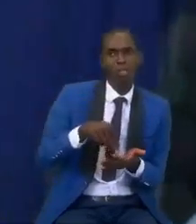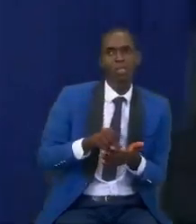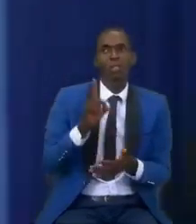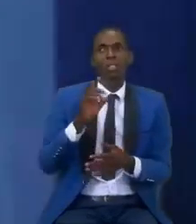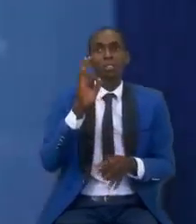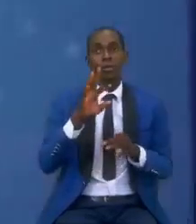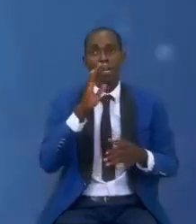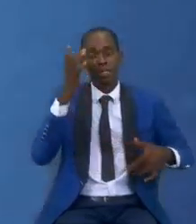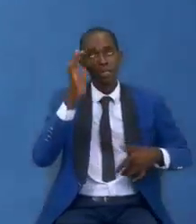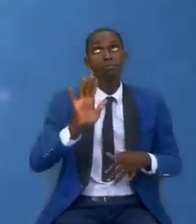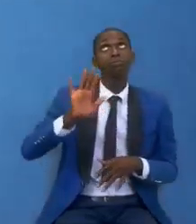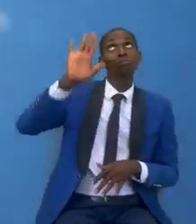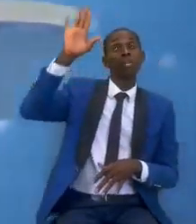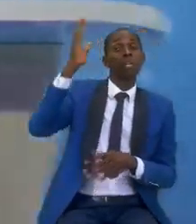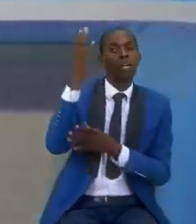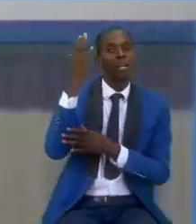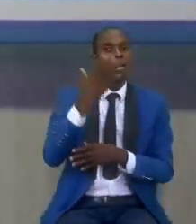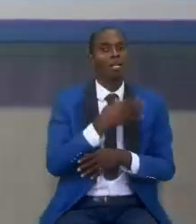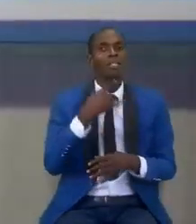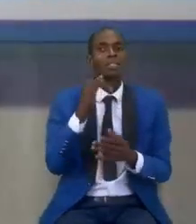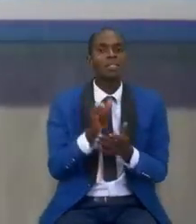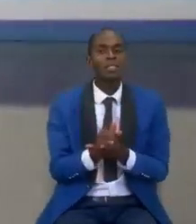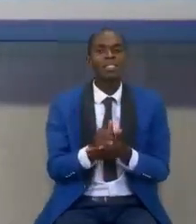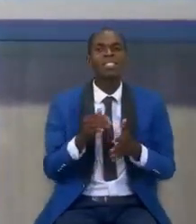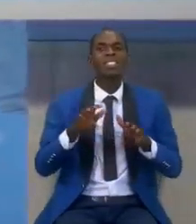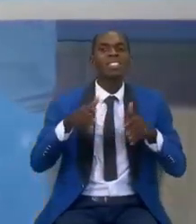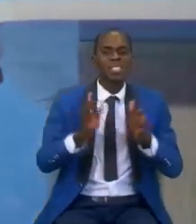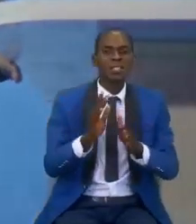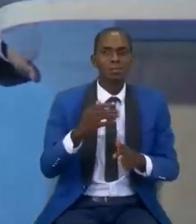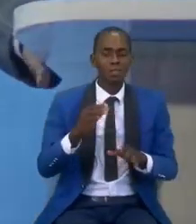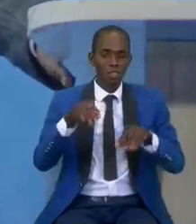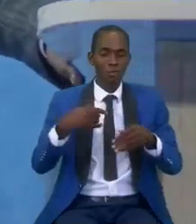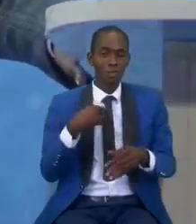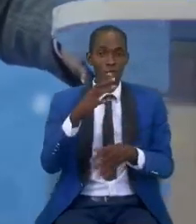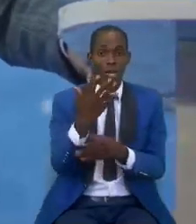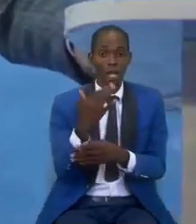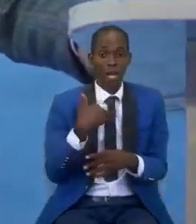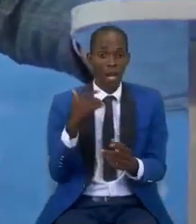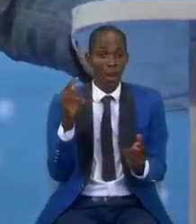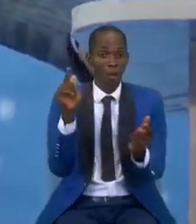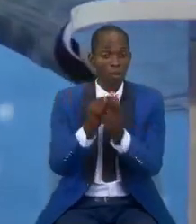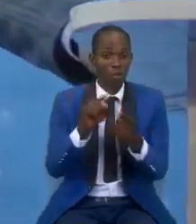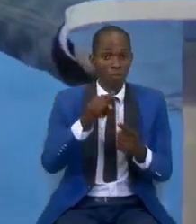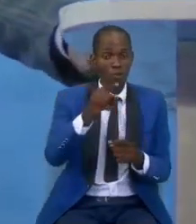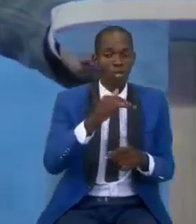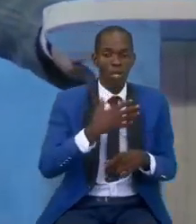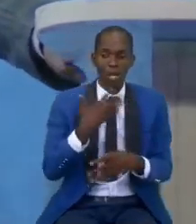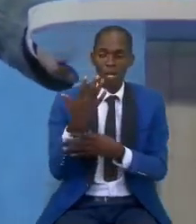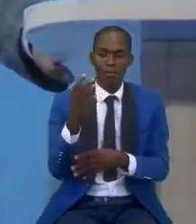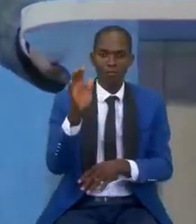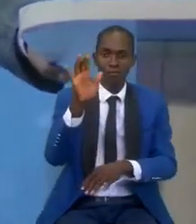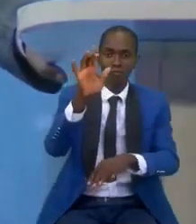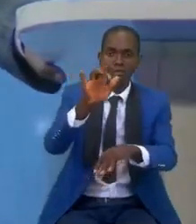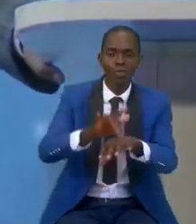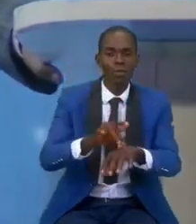If I came to you there and lay my hands on you, but you know, we're many here, and then we're many online, and we're many